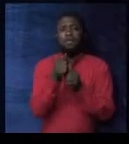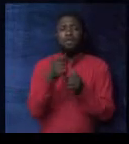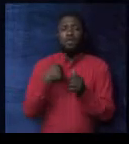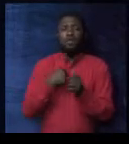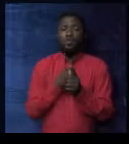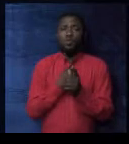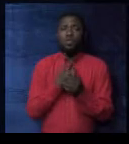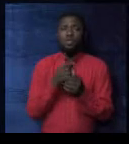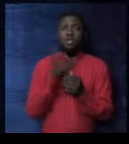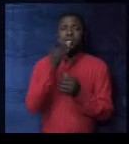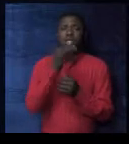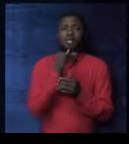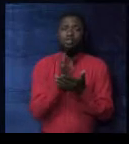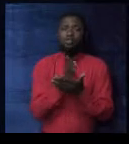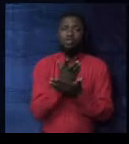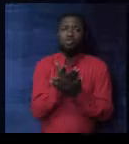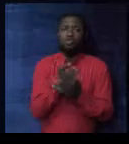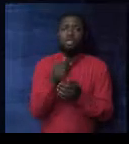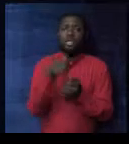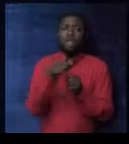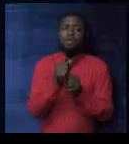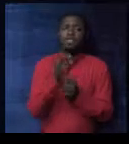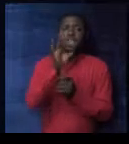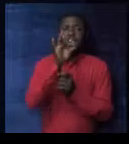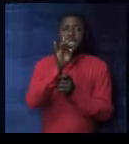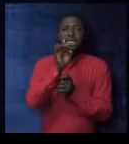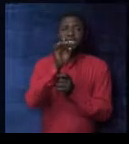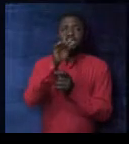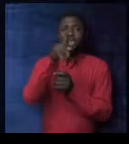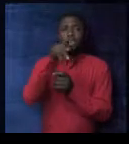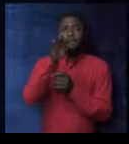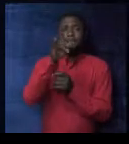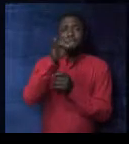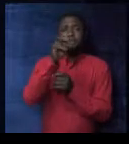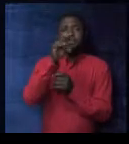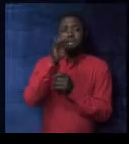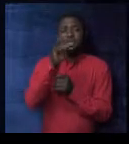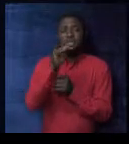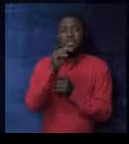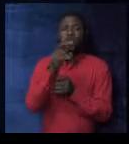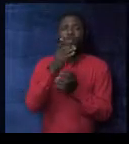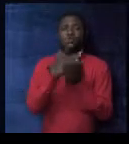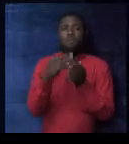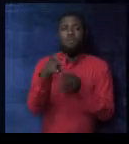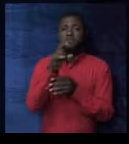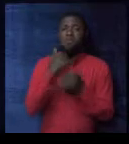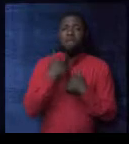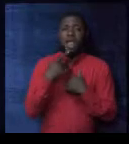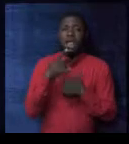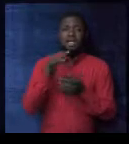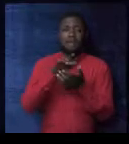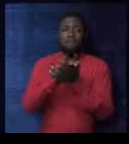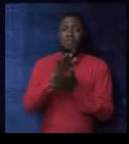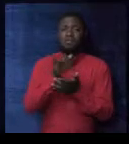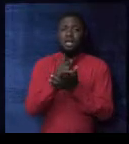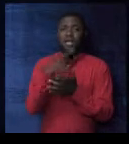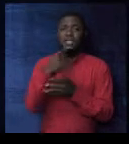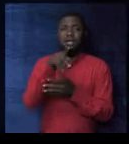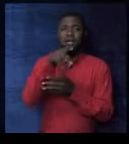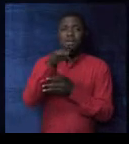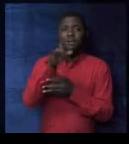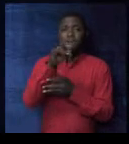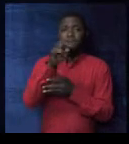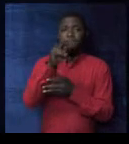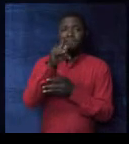we sang the song about the 8th planet. Although some of you are the belief that